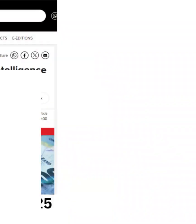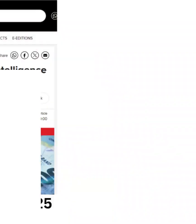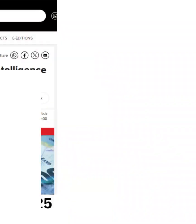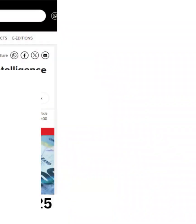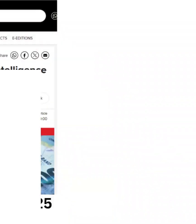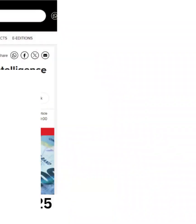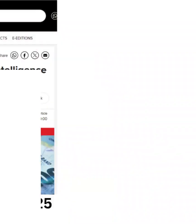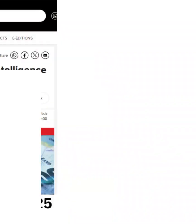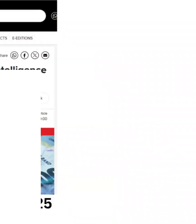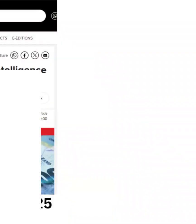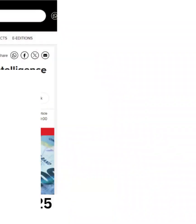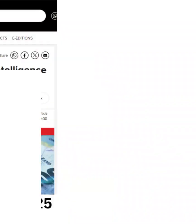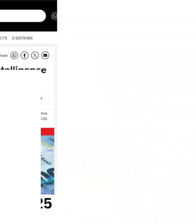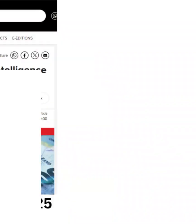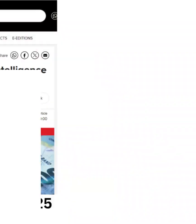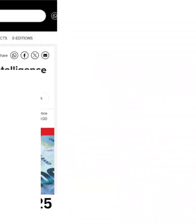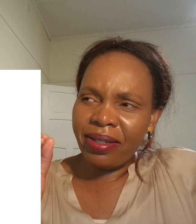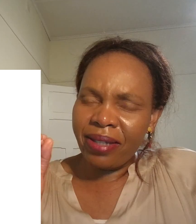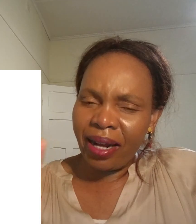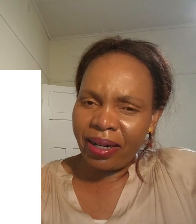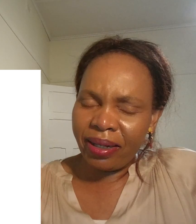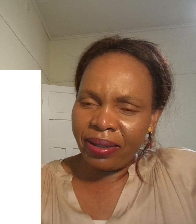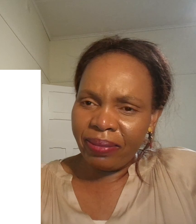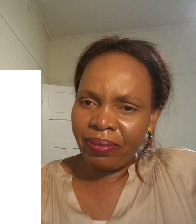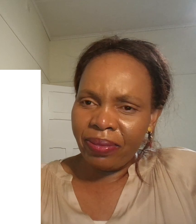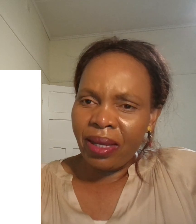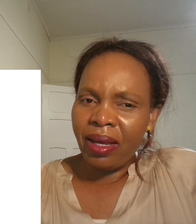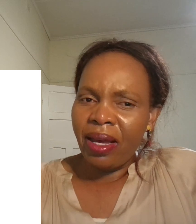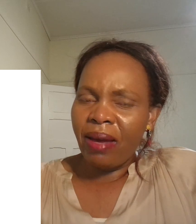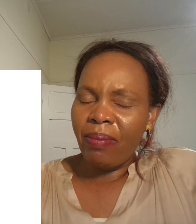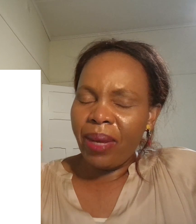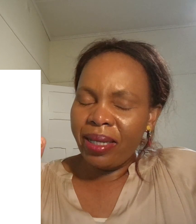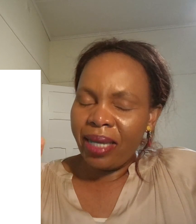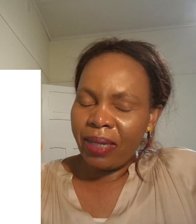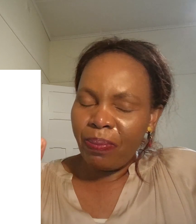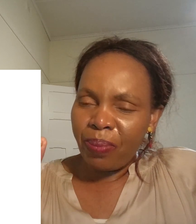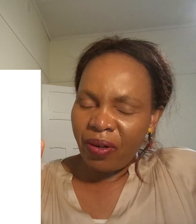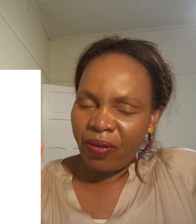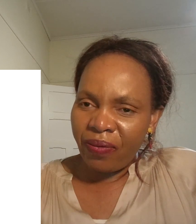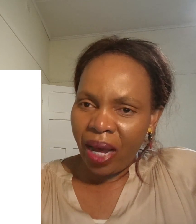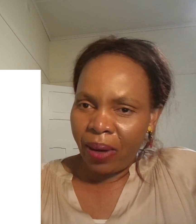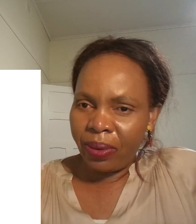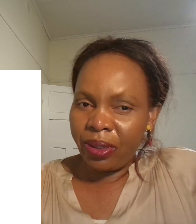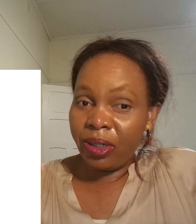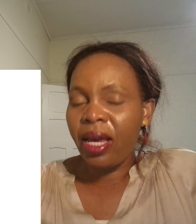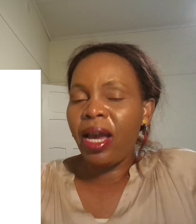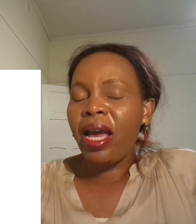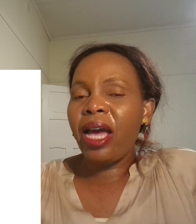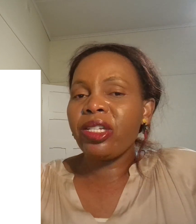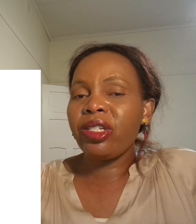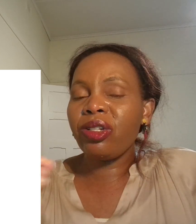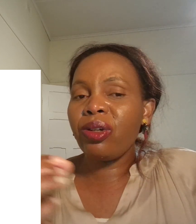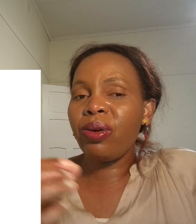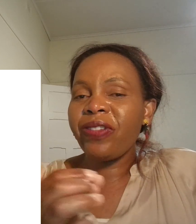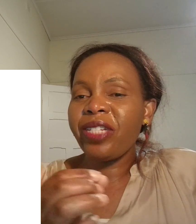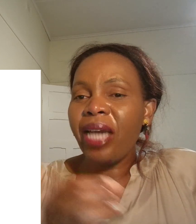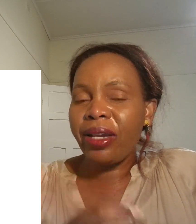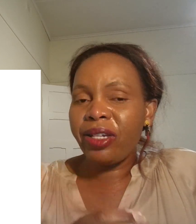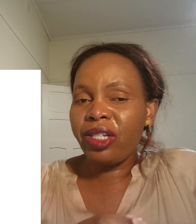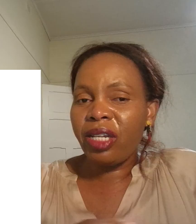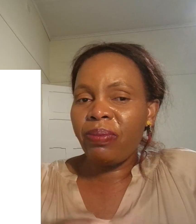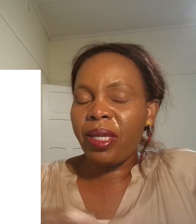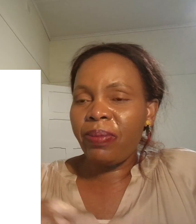this one is the very subtle but yet profound. And it's to do